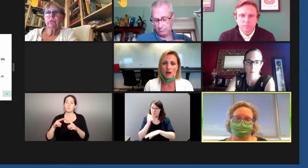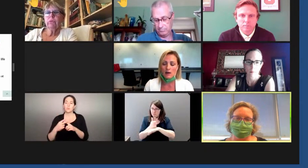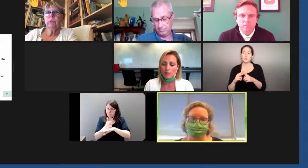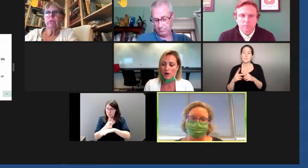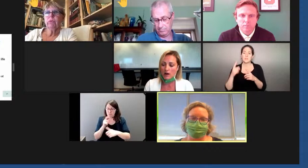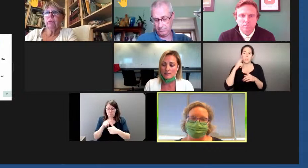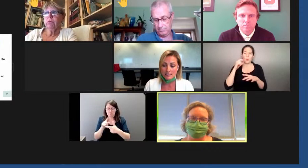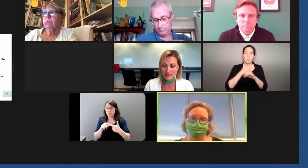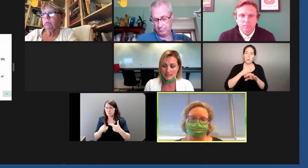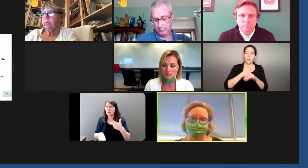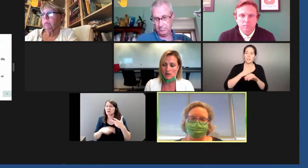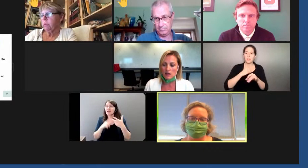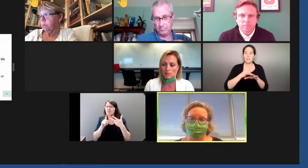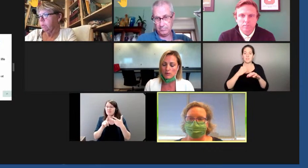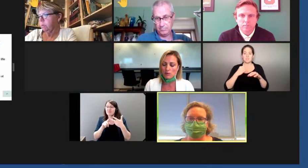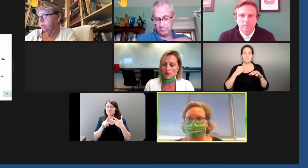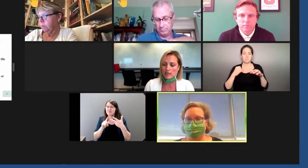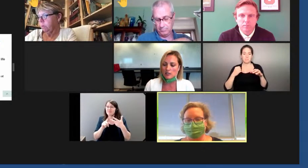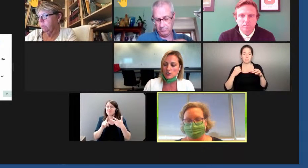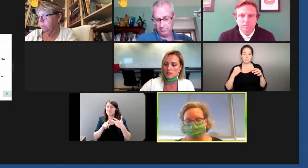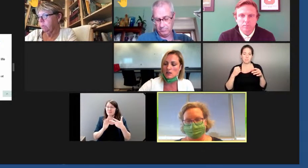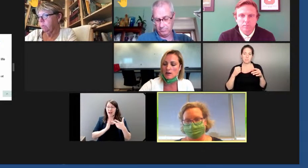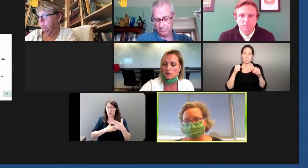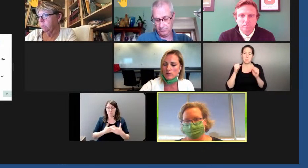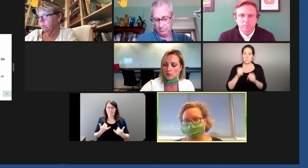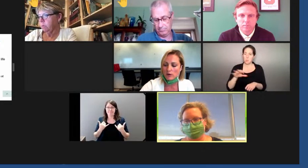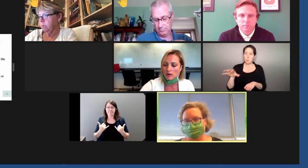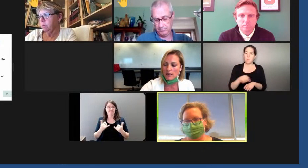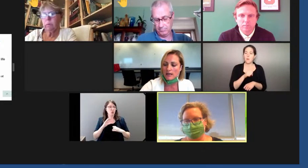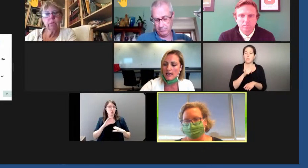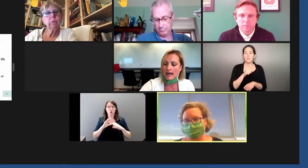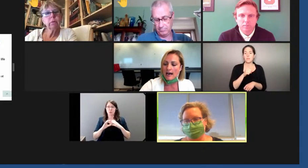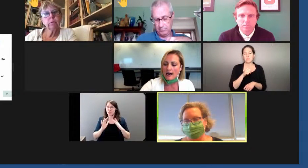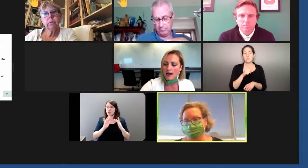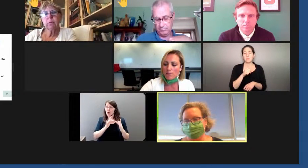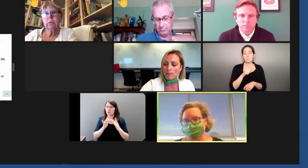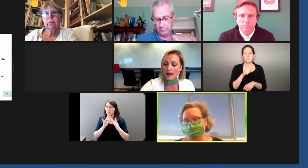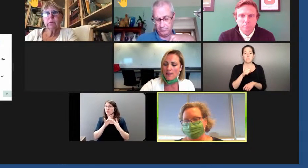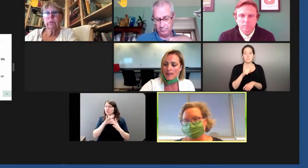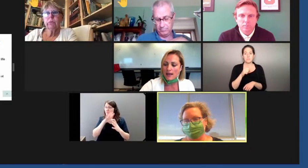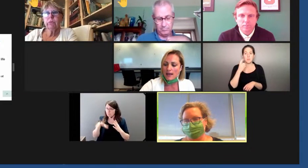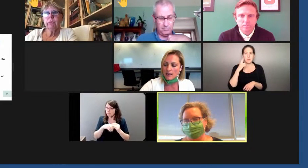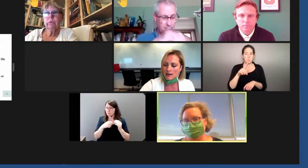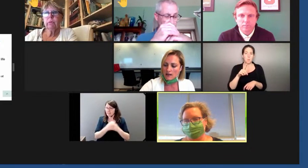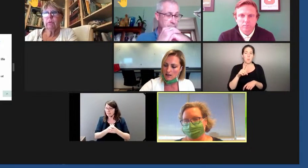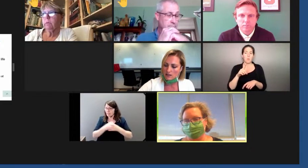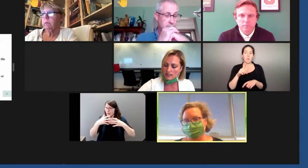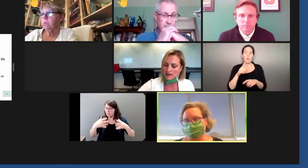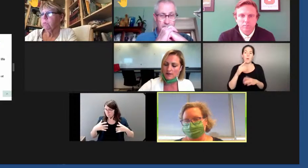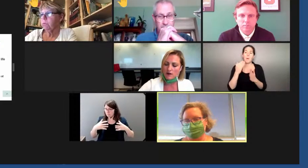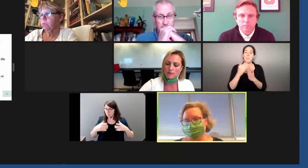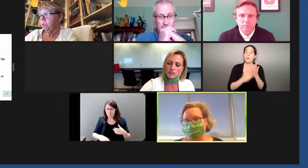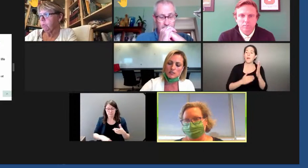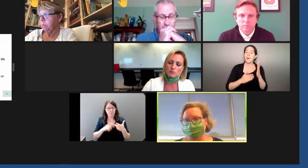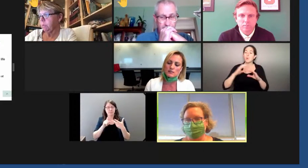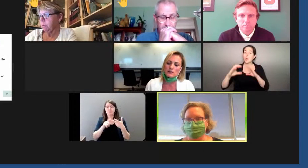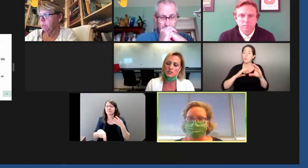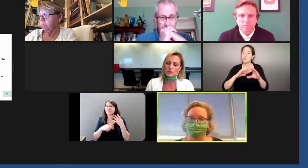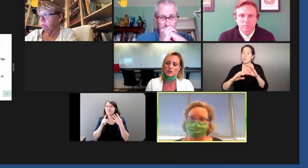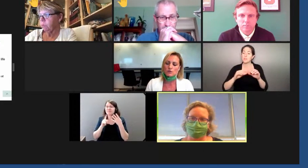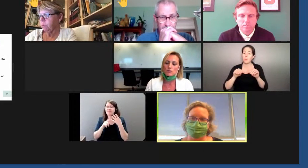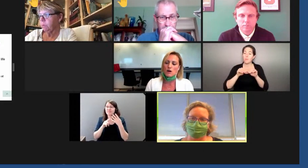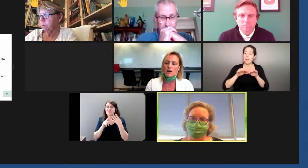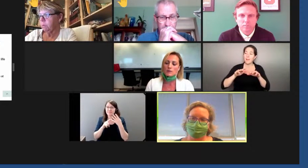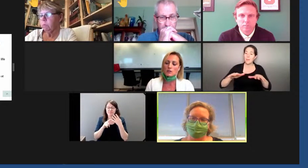expanding our existing communications and outreach program. And then there's another option